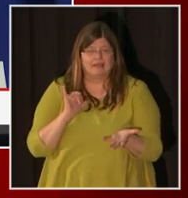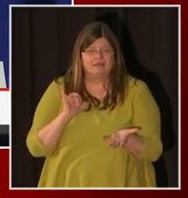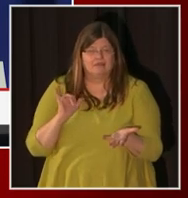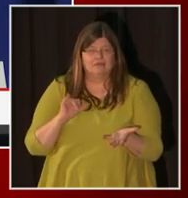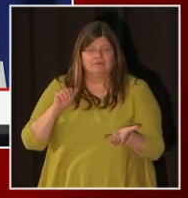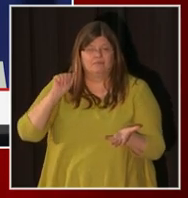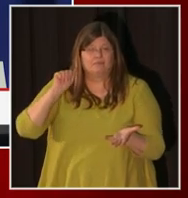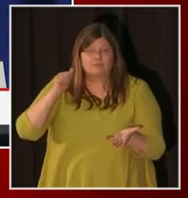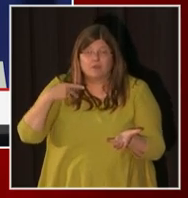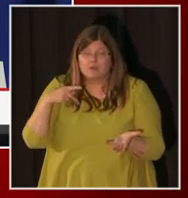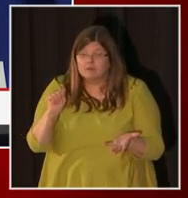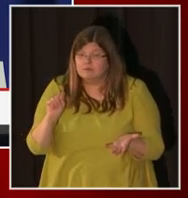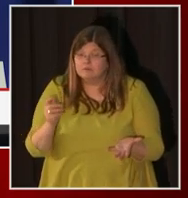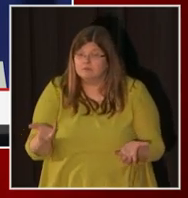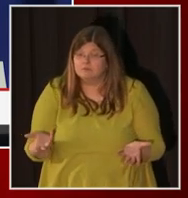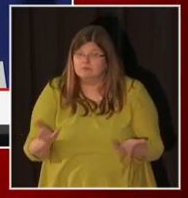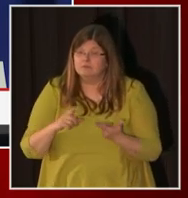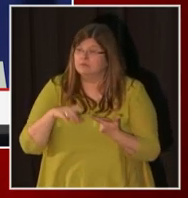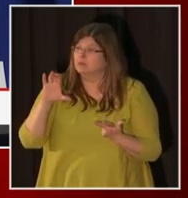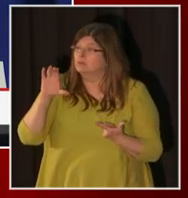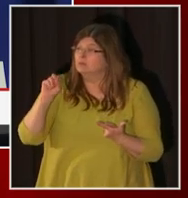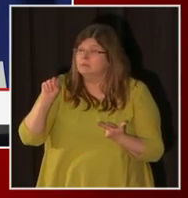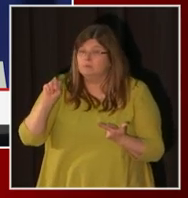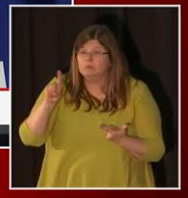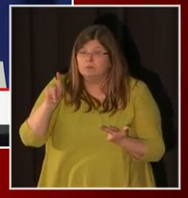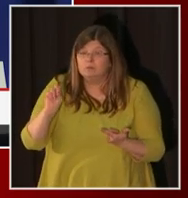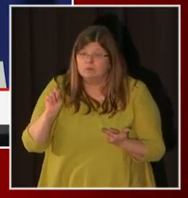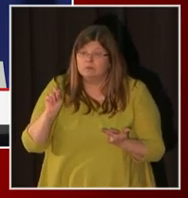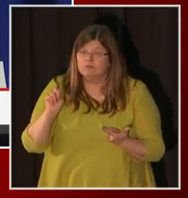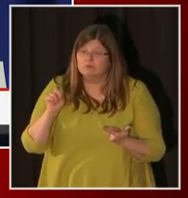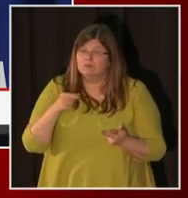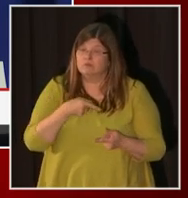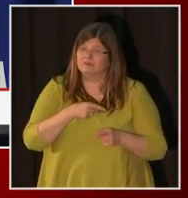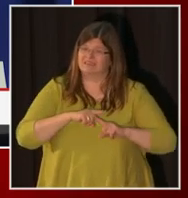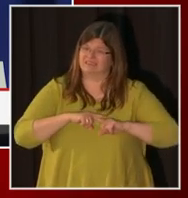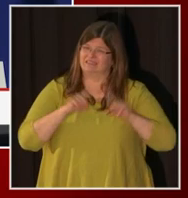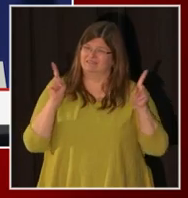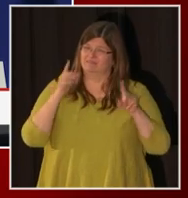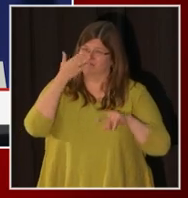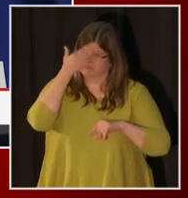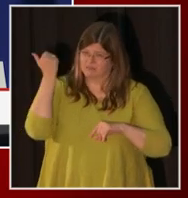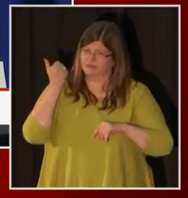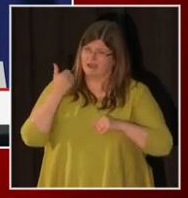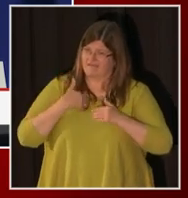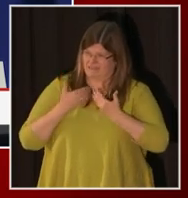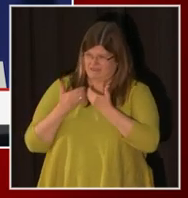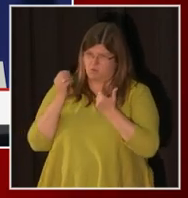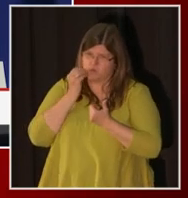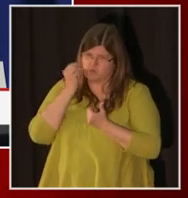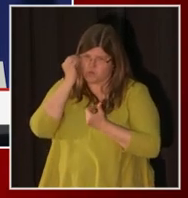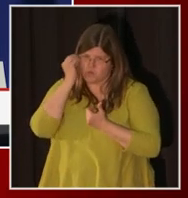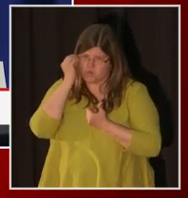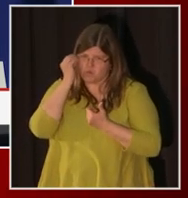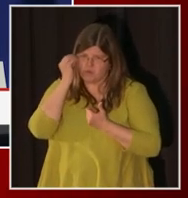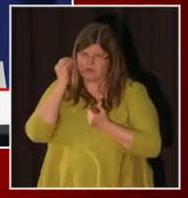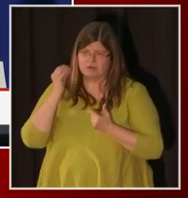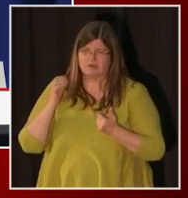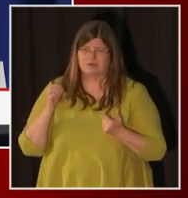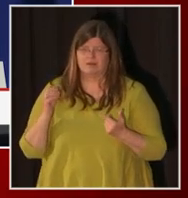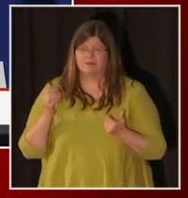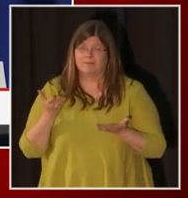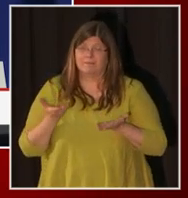because people have private dwellings. While there may be shared space like community rooms